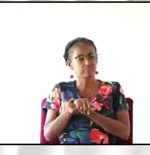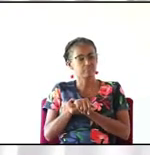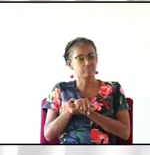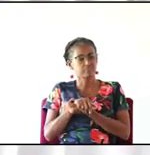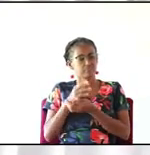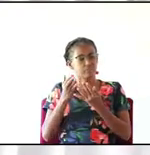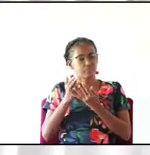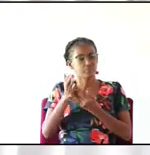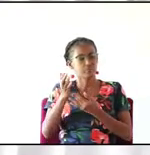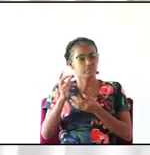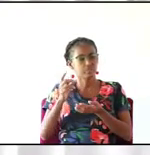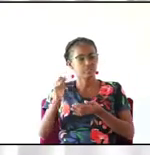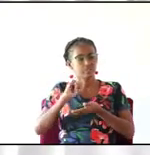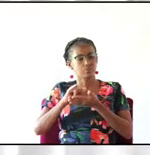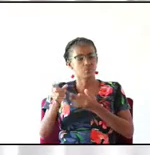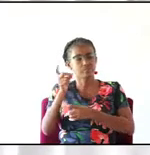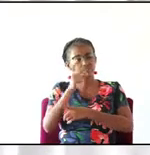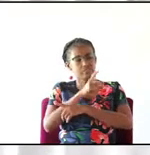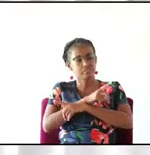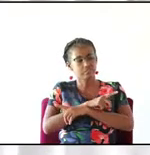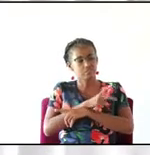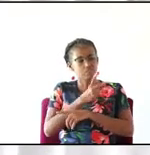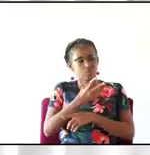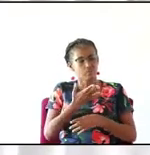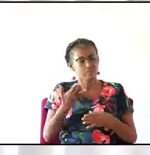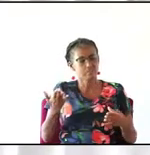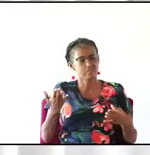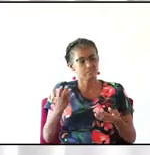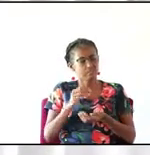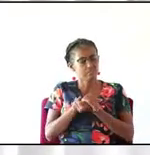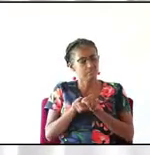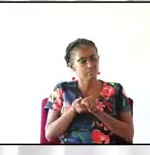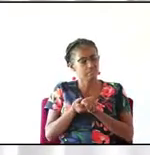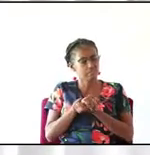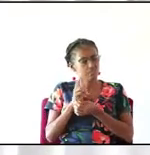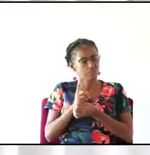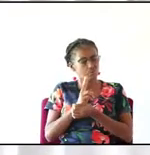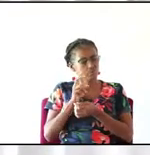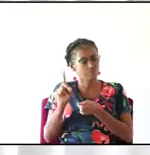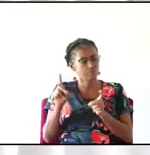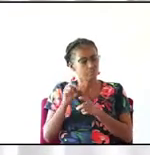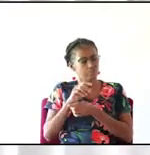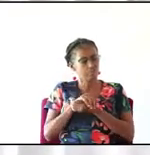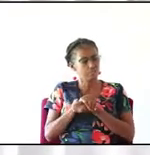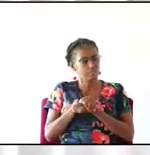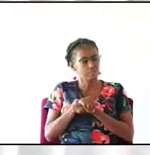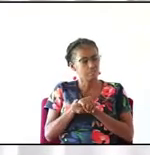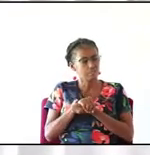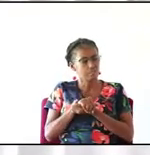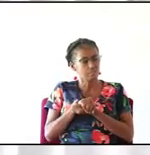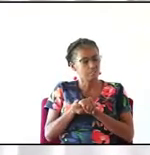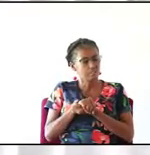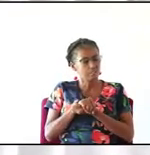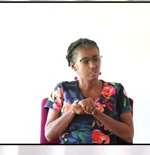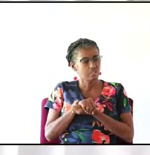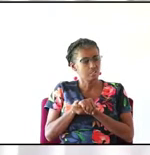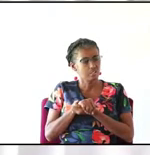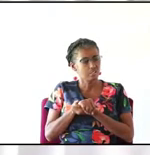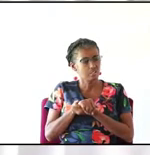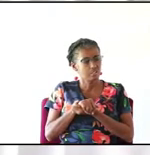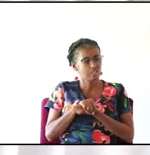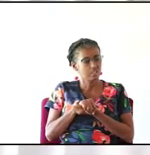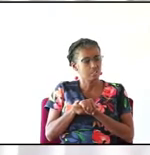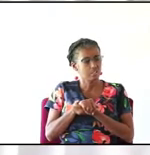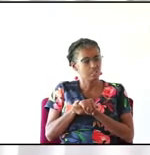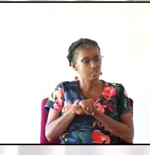During those days, there are two things that people used to do, and bathrooms are outside. We had what we call a tinny lamp, and I don't know if anybody knows tinny